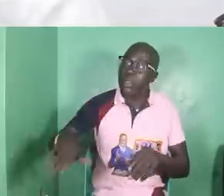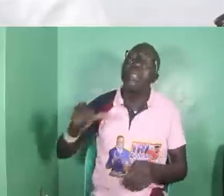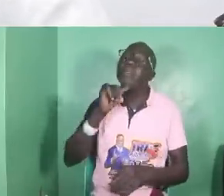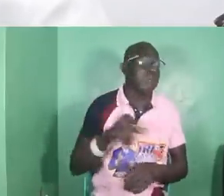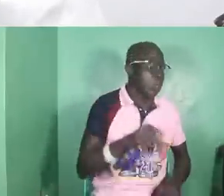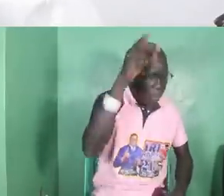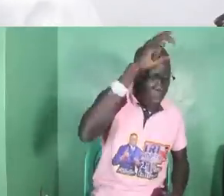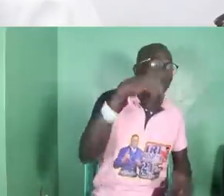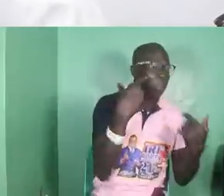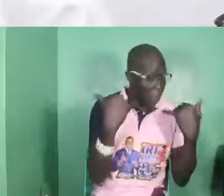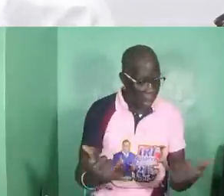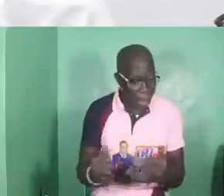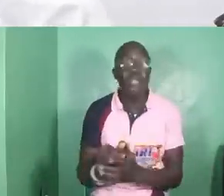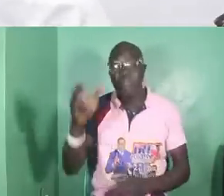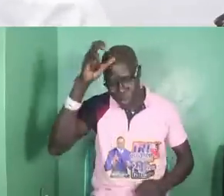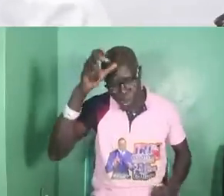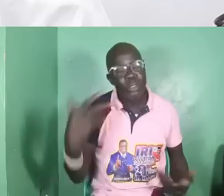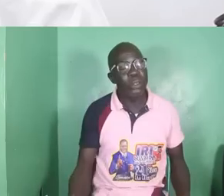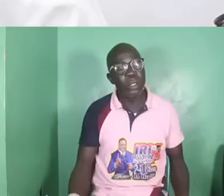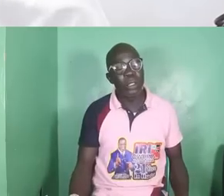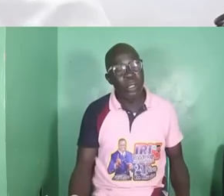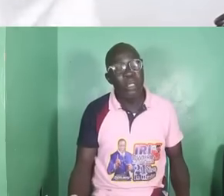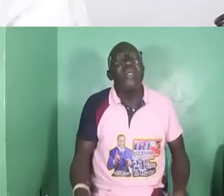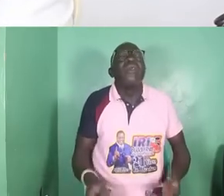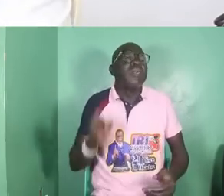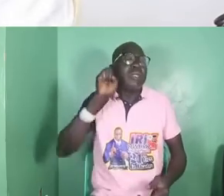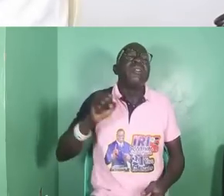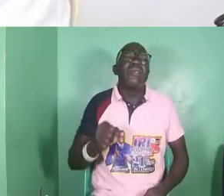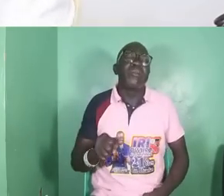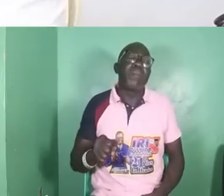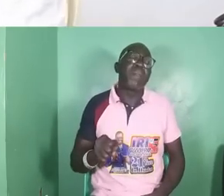witch. Not what but nearby, she has become a witch. Make sure